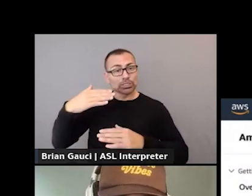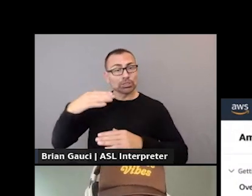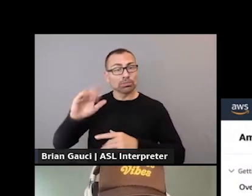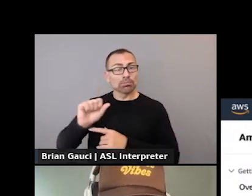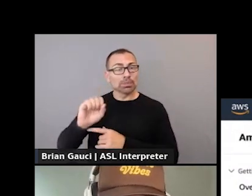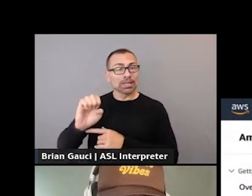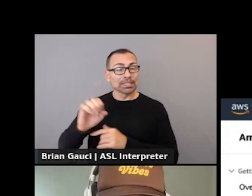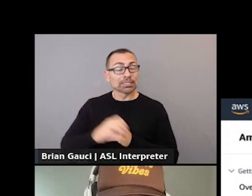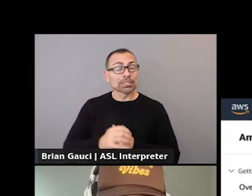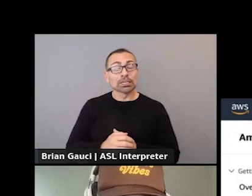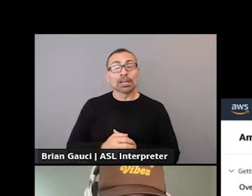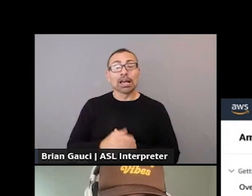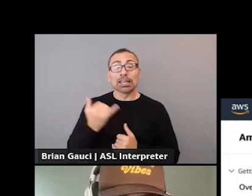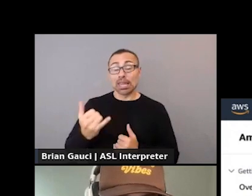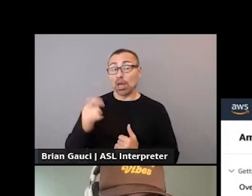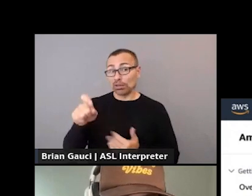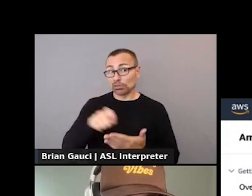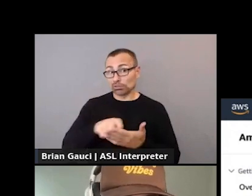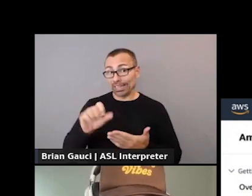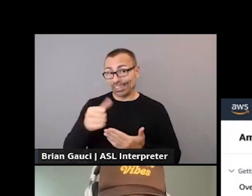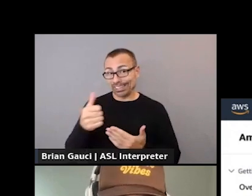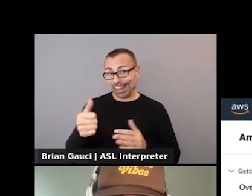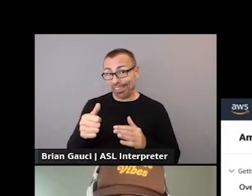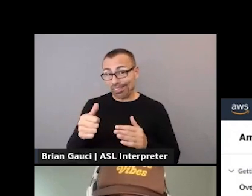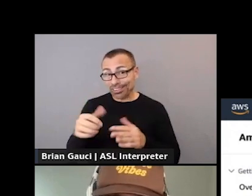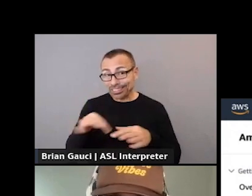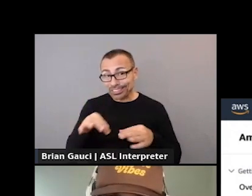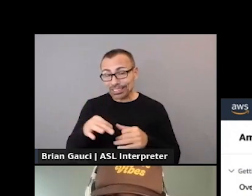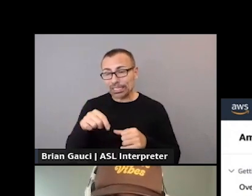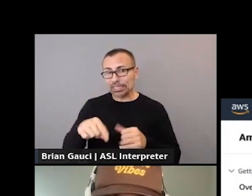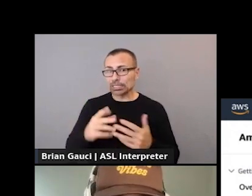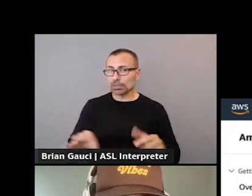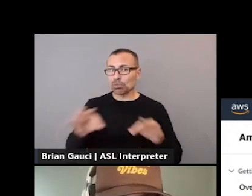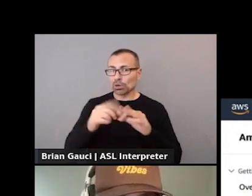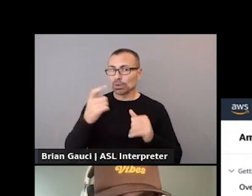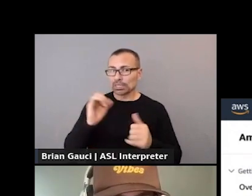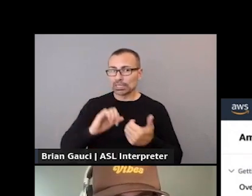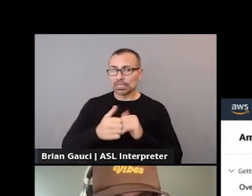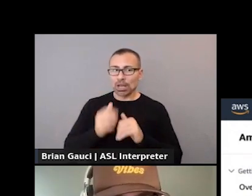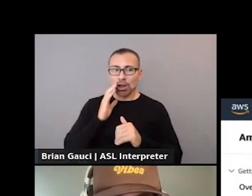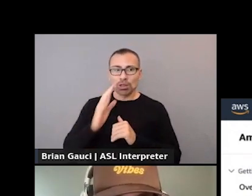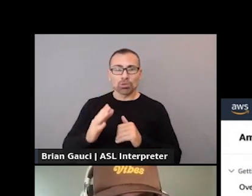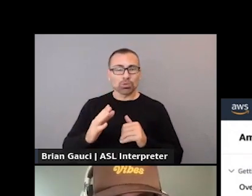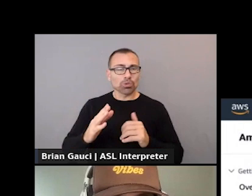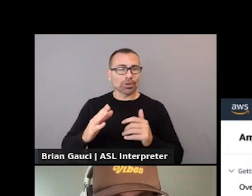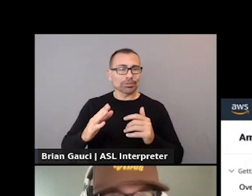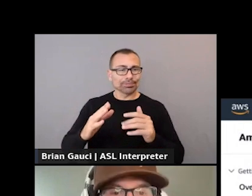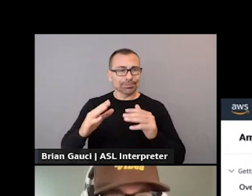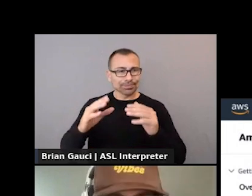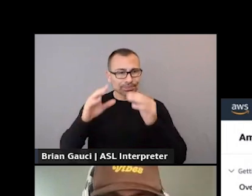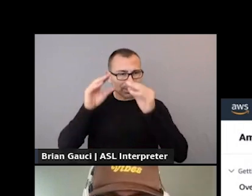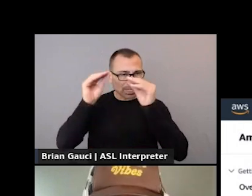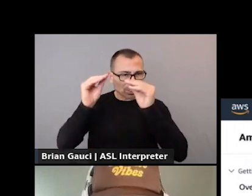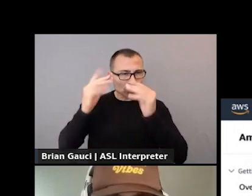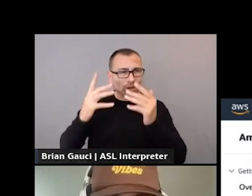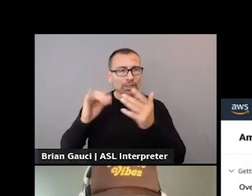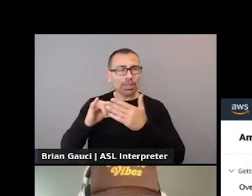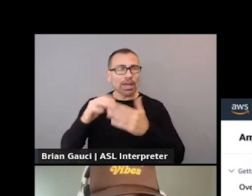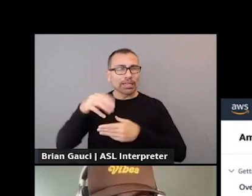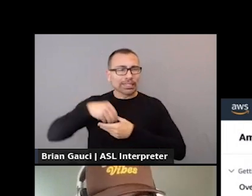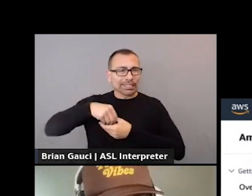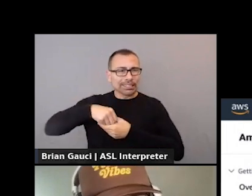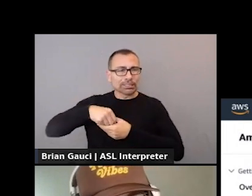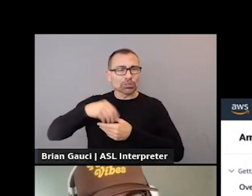This instruction, again, is really important because this is how we're going to instruct and create that internal prompt that is being created. So I'm saying that,